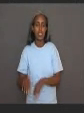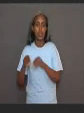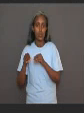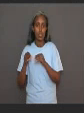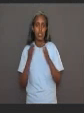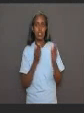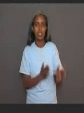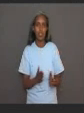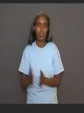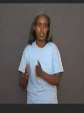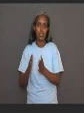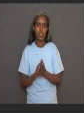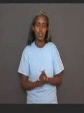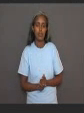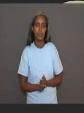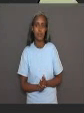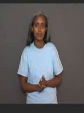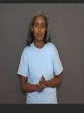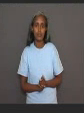Students, let's get ready.